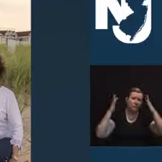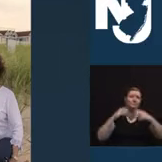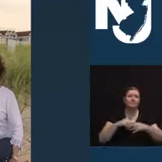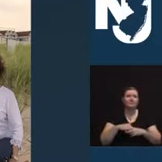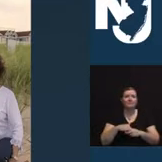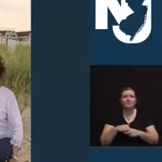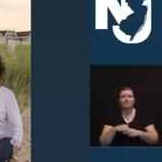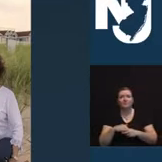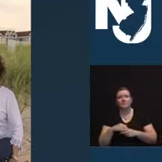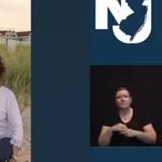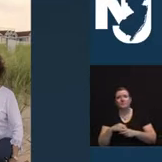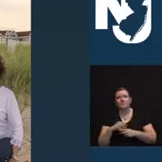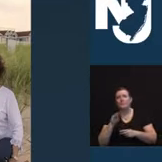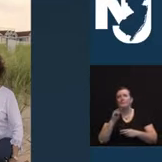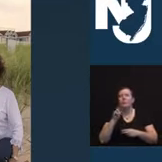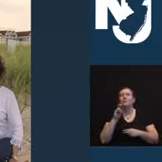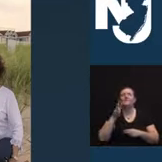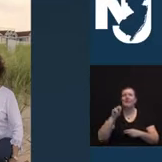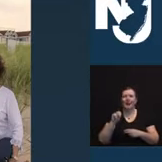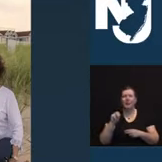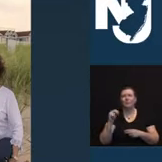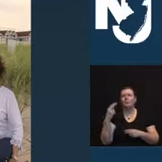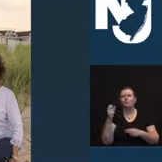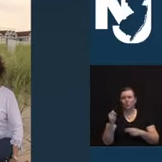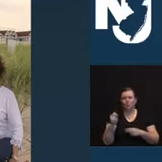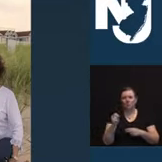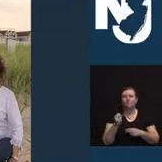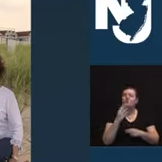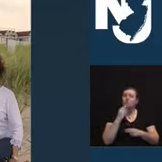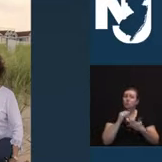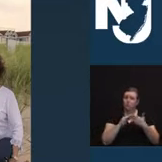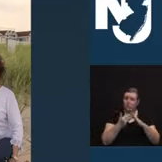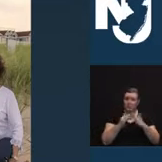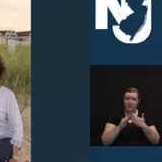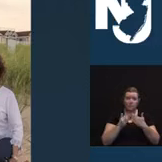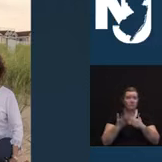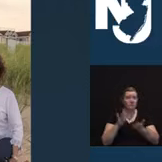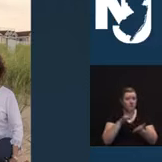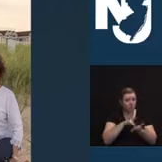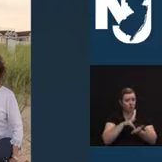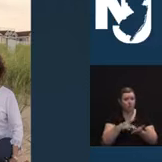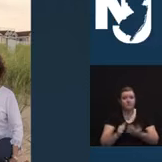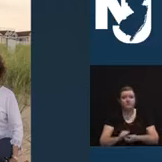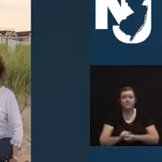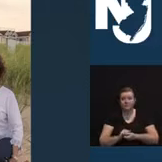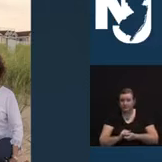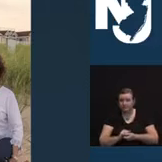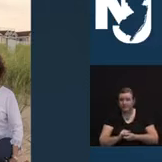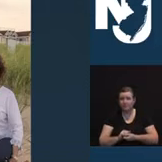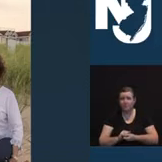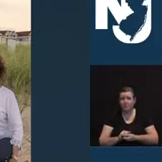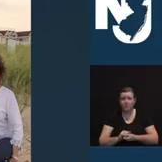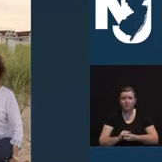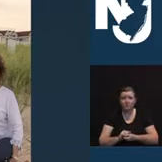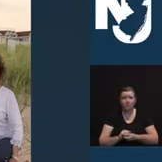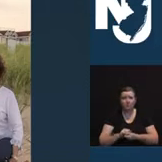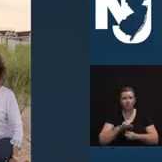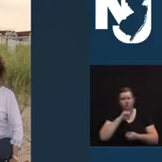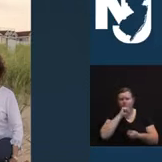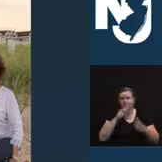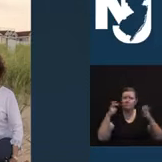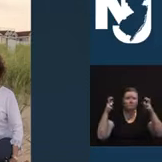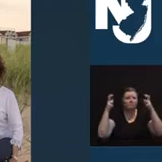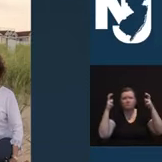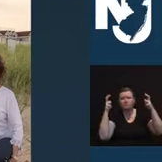and the Jewish Community Center Athletic Club. That love of sports continued throughout his life, whether it be playing in numerous adult